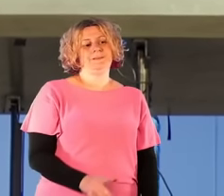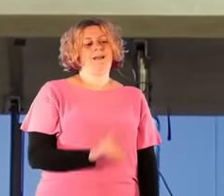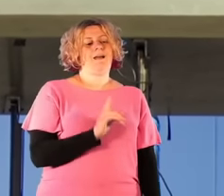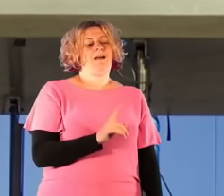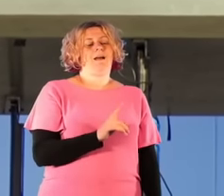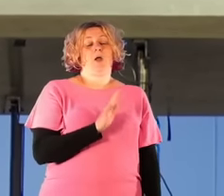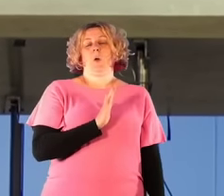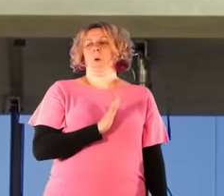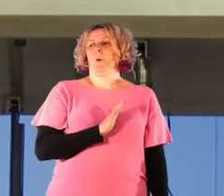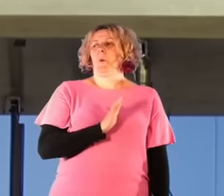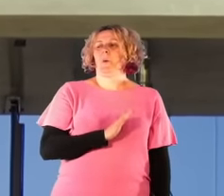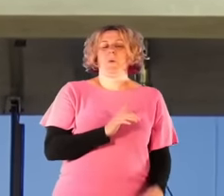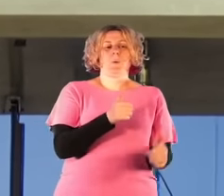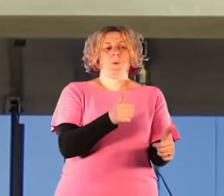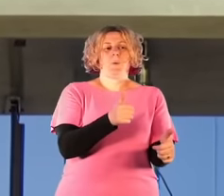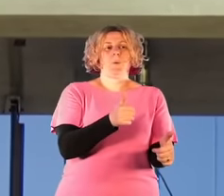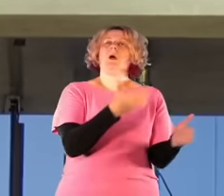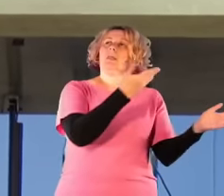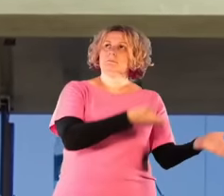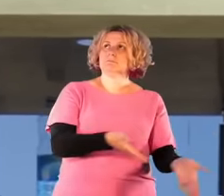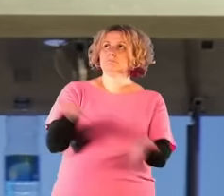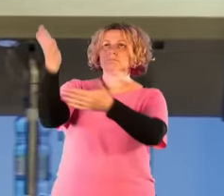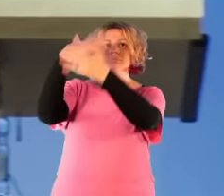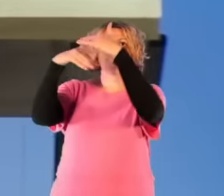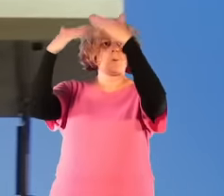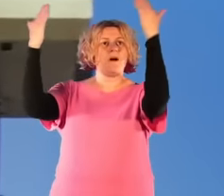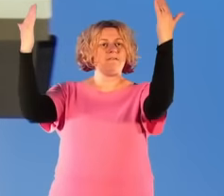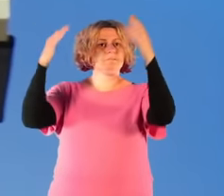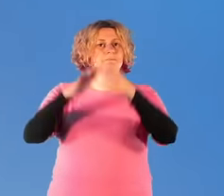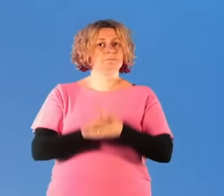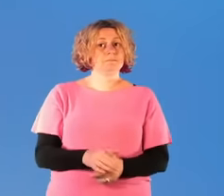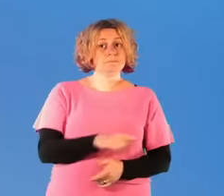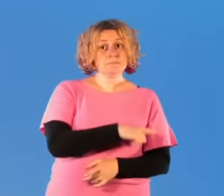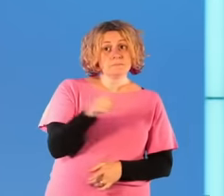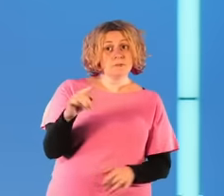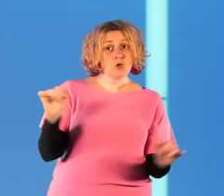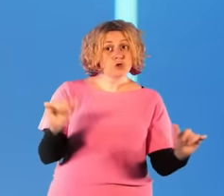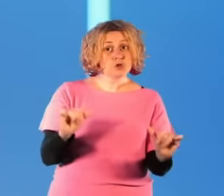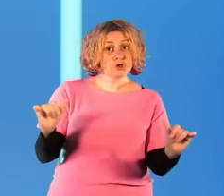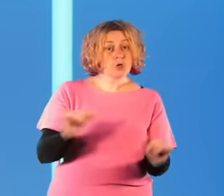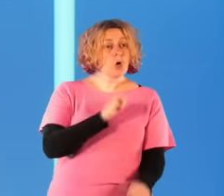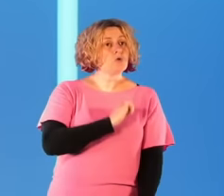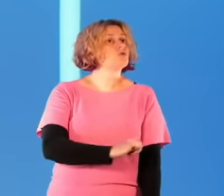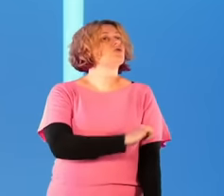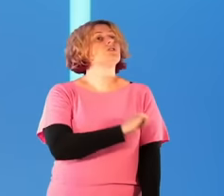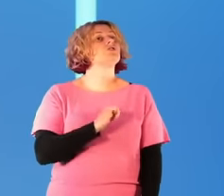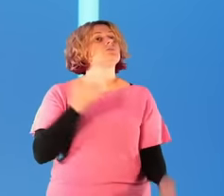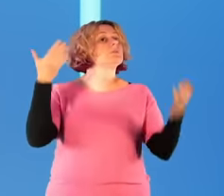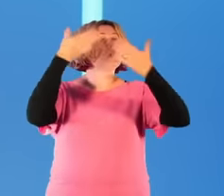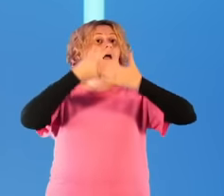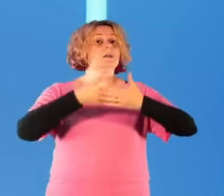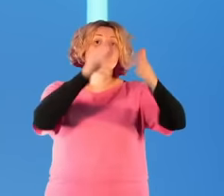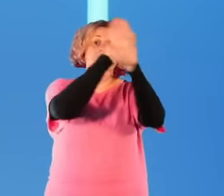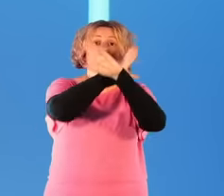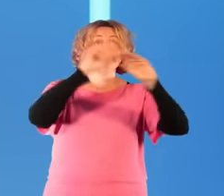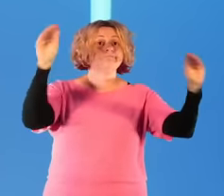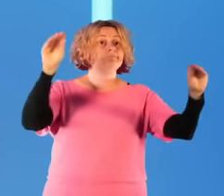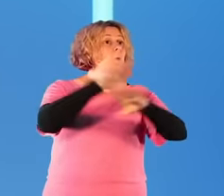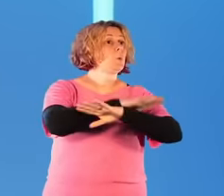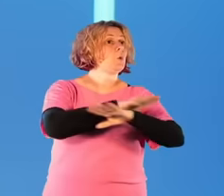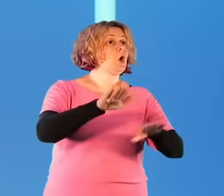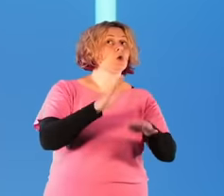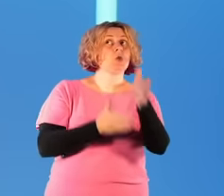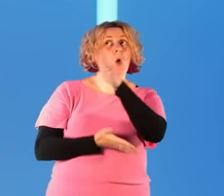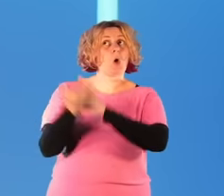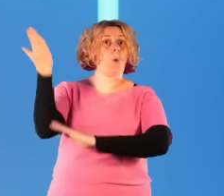satisfied, and we're able to go to heaven. If you're not a Christian tonight, you're not going to heaven. But